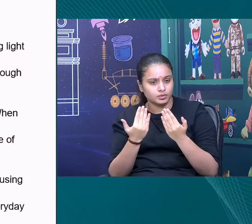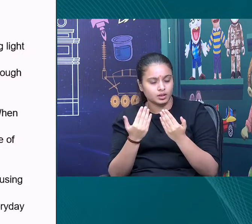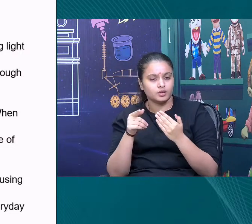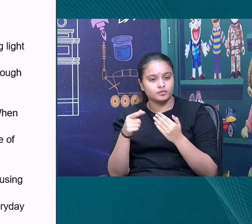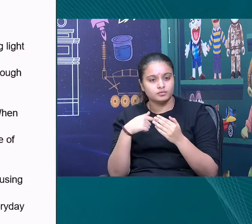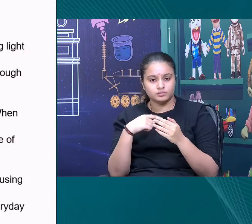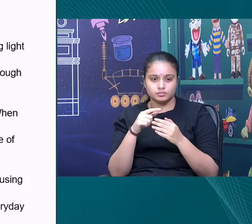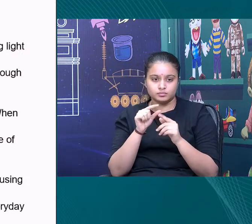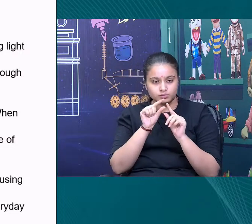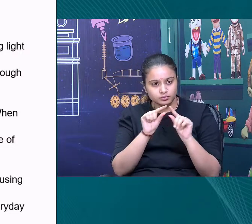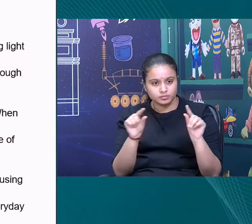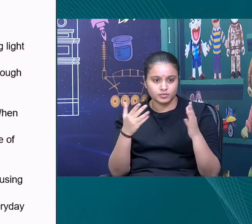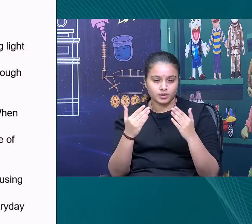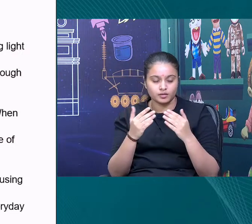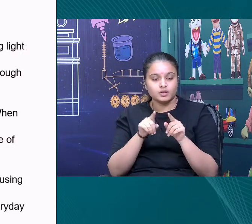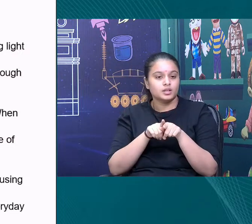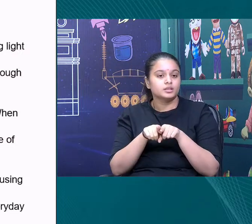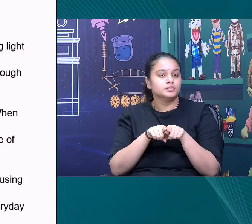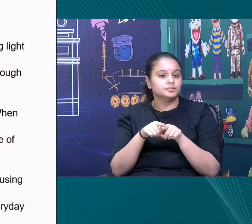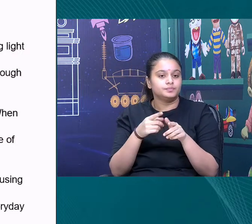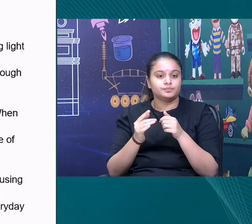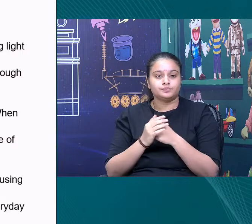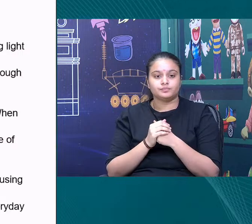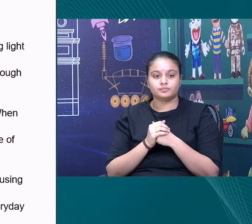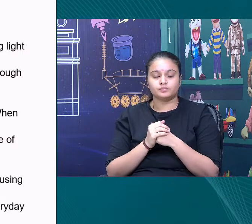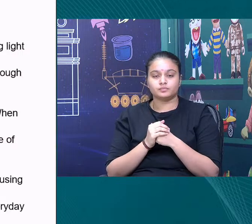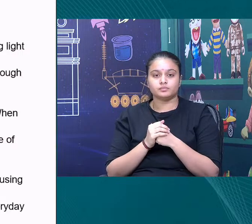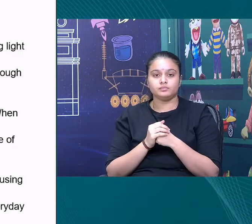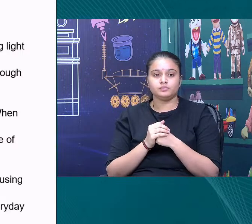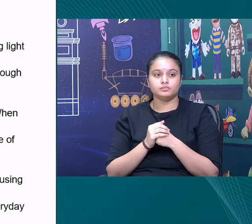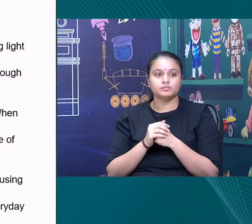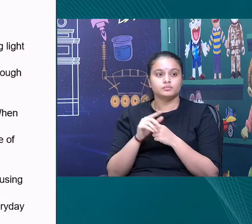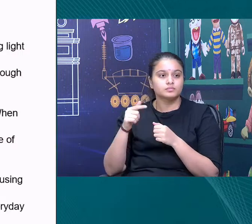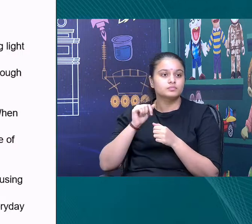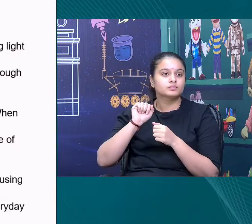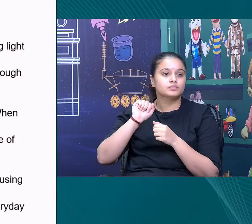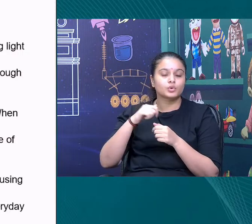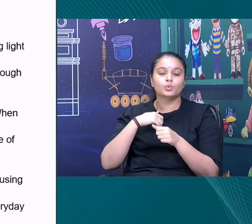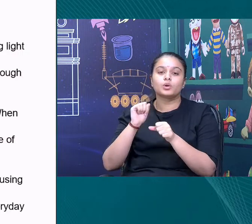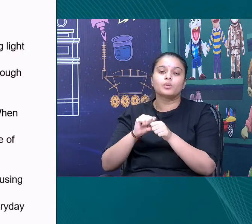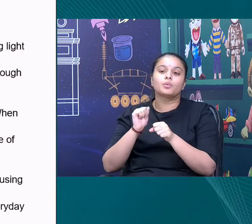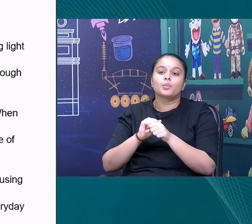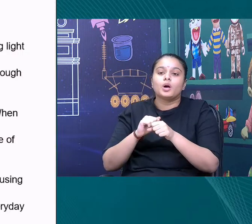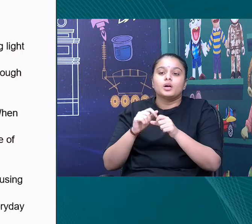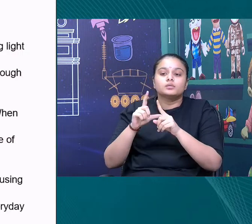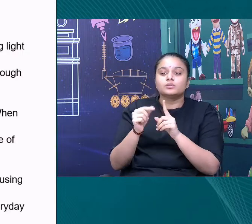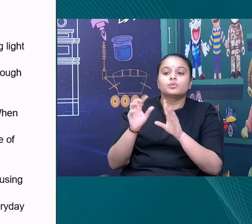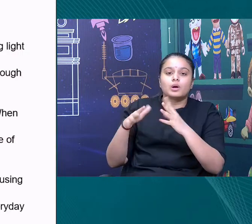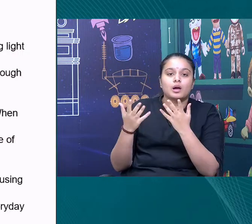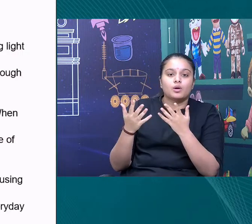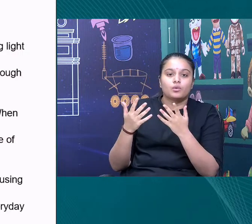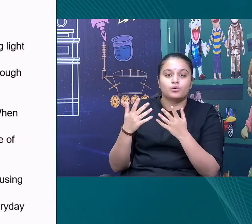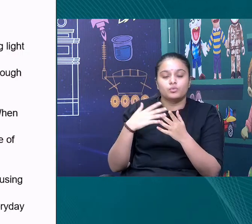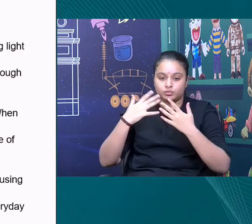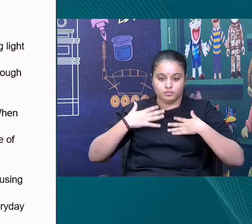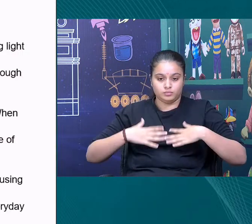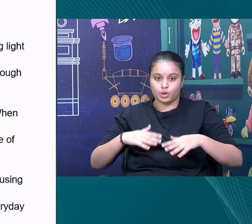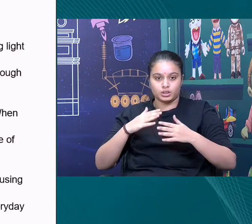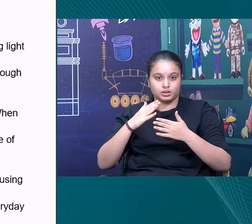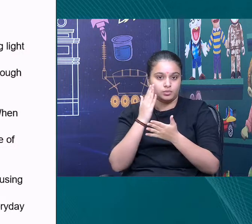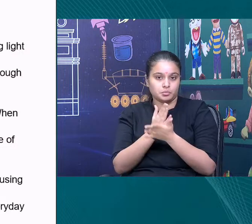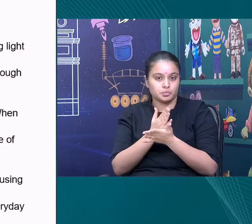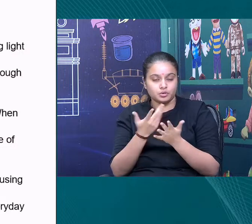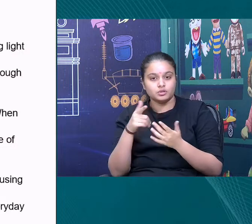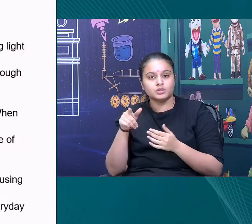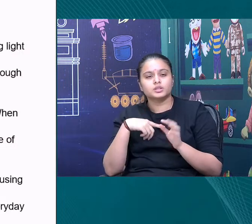He says, when Stephen Hawking, when he is asked how he manages to work, because he's completely paralyzed,